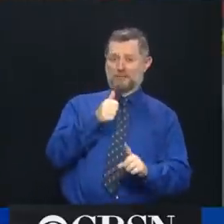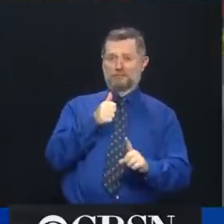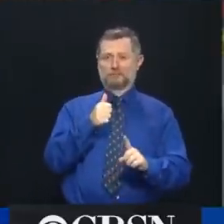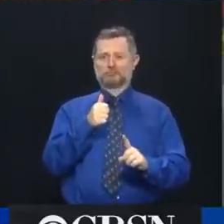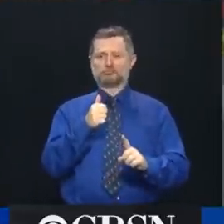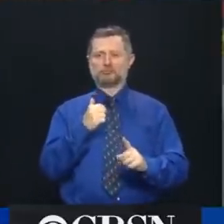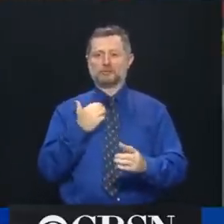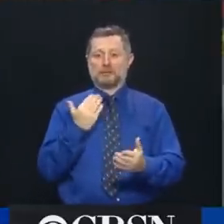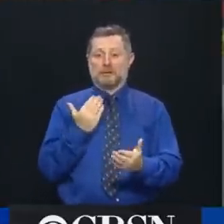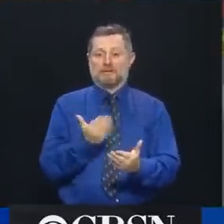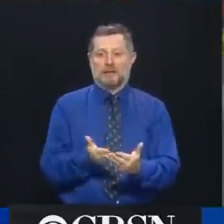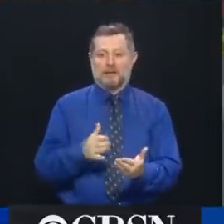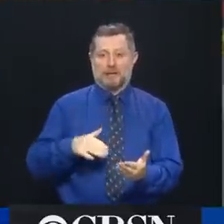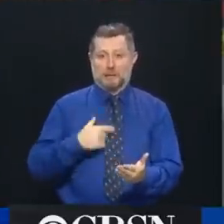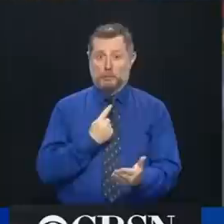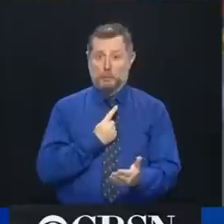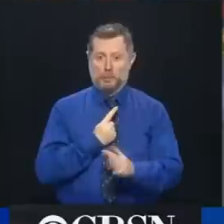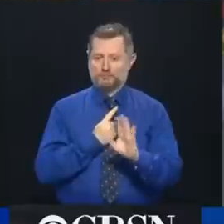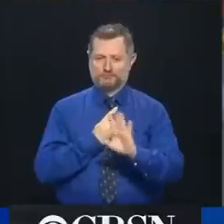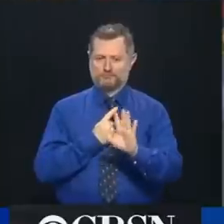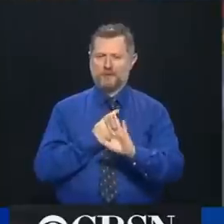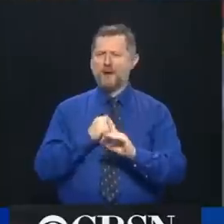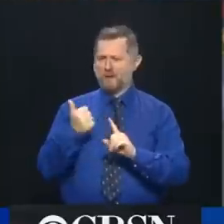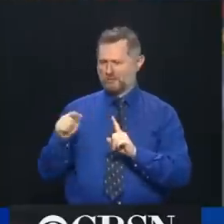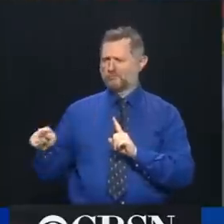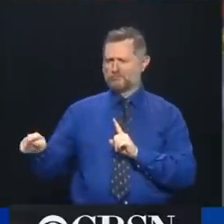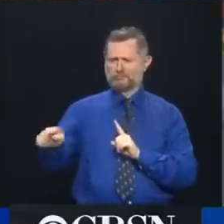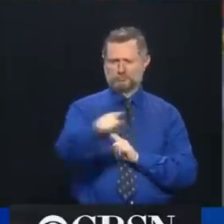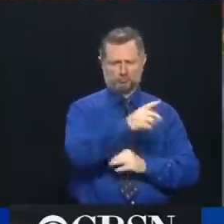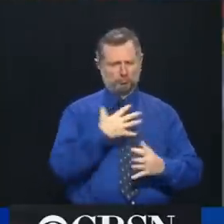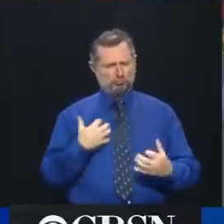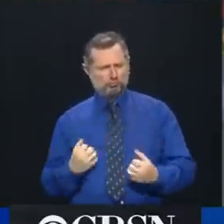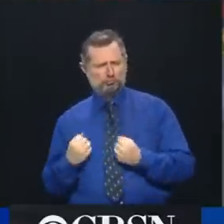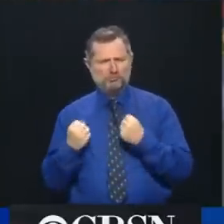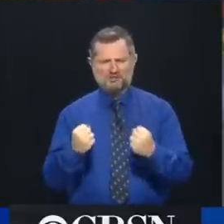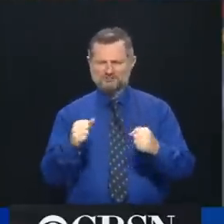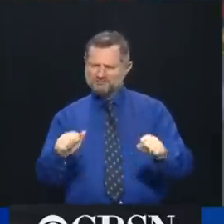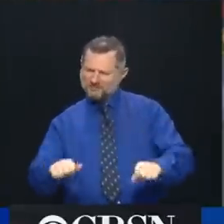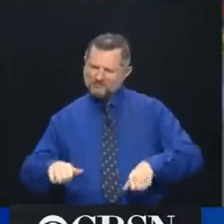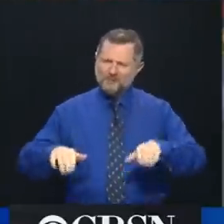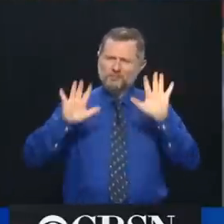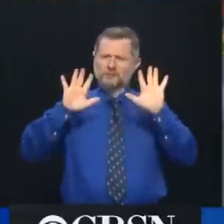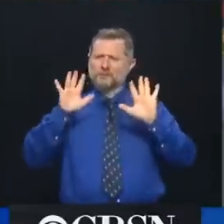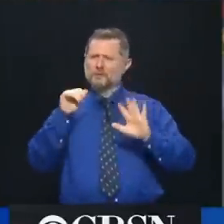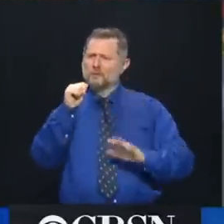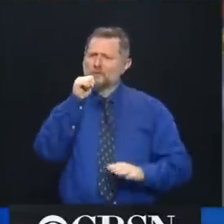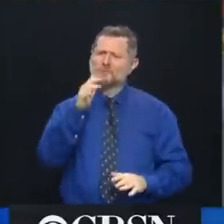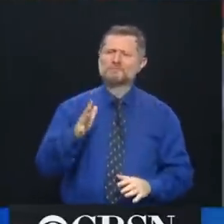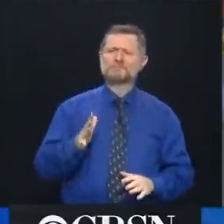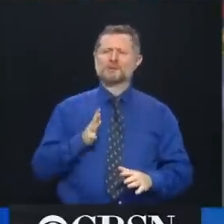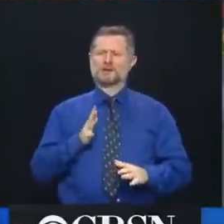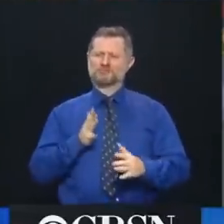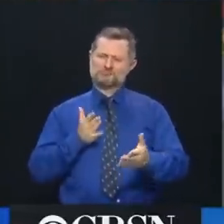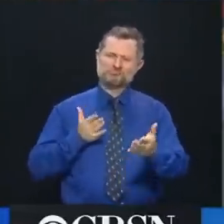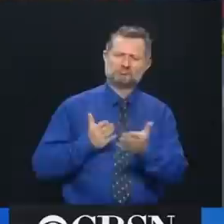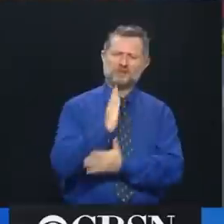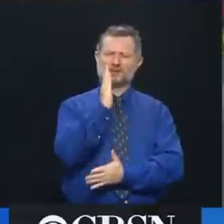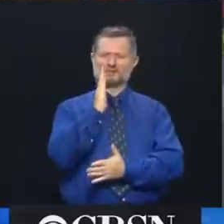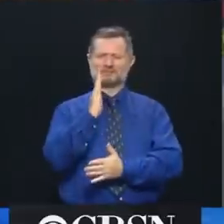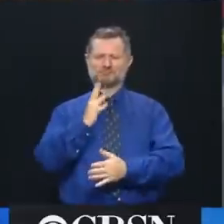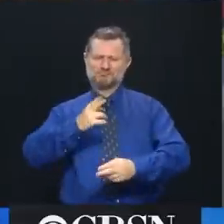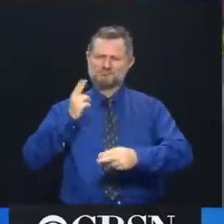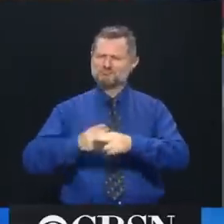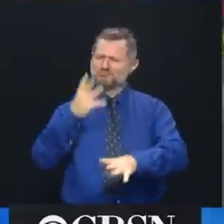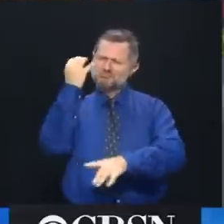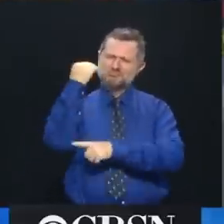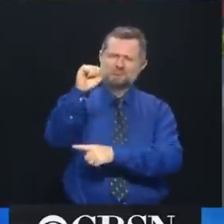sacrifice of others the courage of the early suffragettes who began the long march for equality and the elected women who